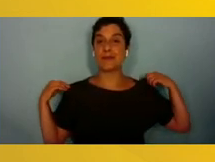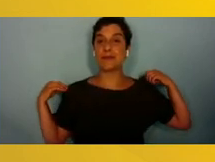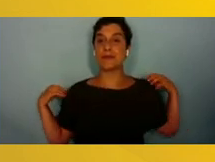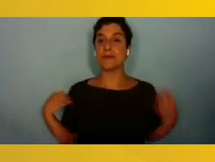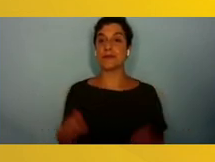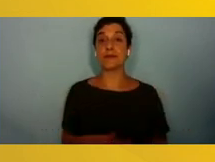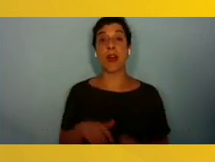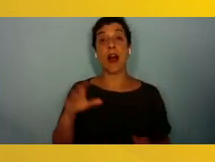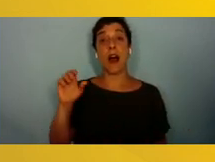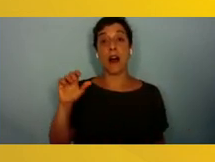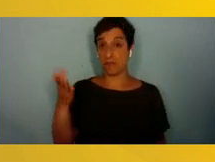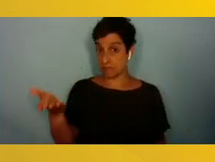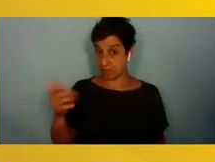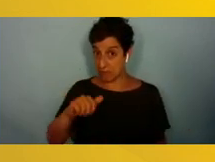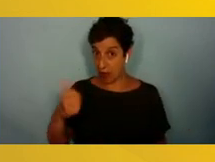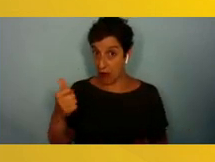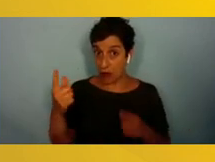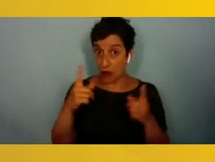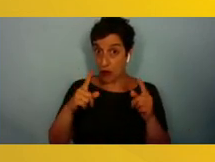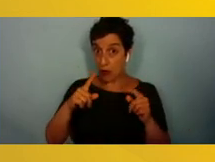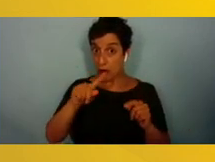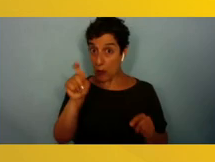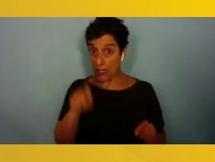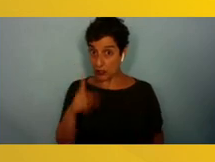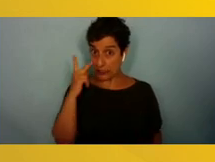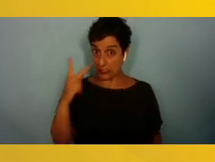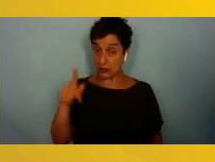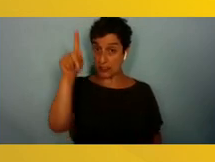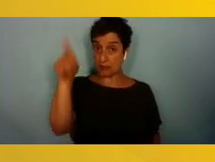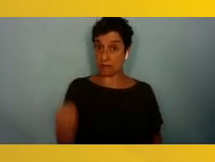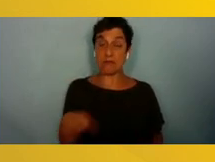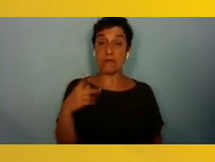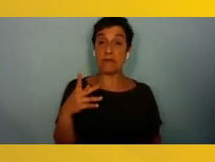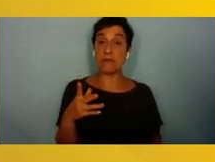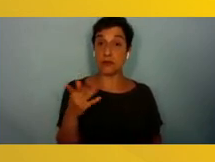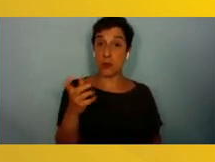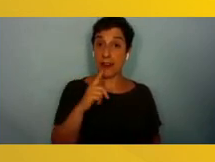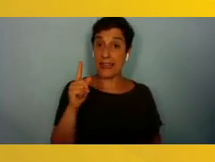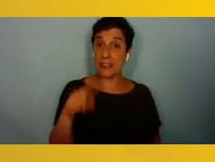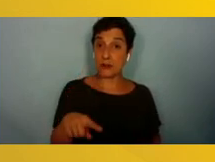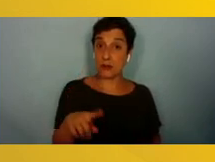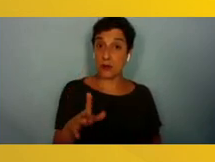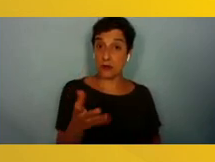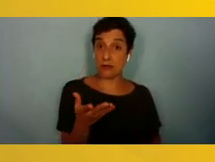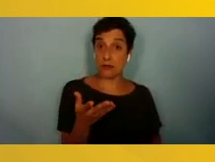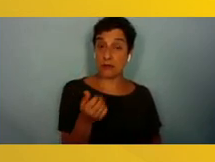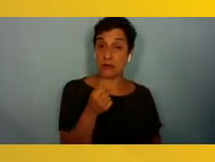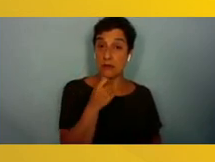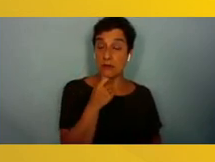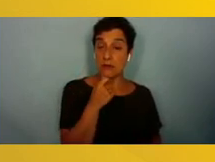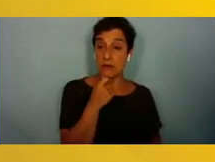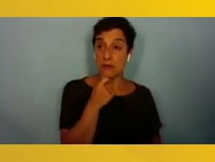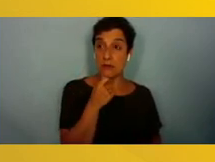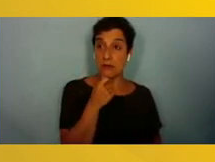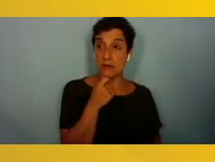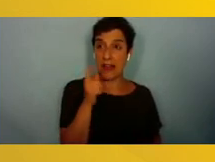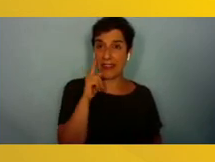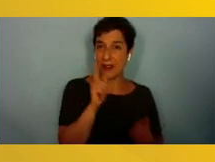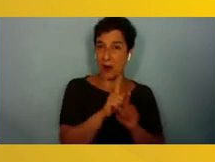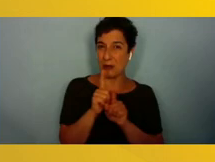Sarah, are there any other questions that you see in the chat that you want to answer? But we all also, I think, close to